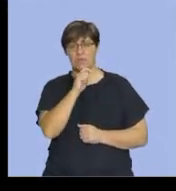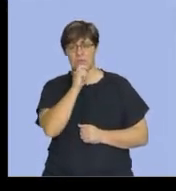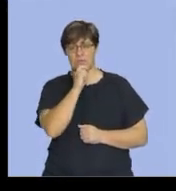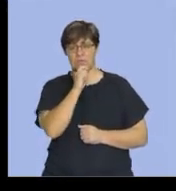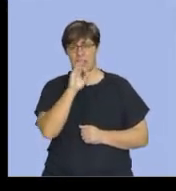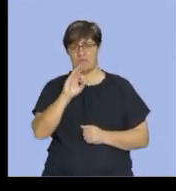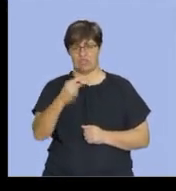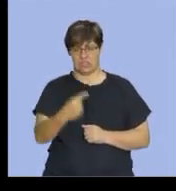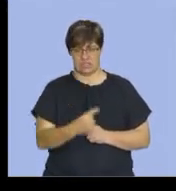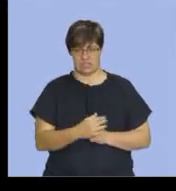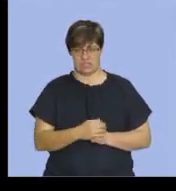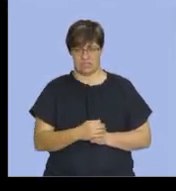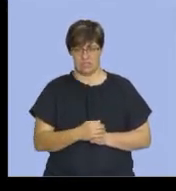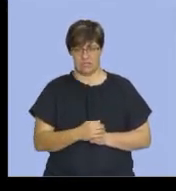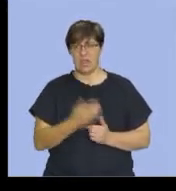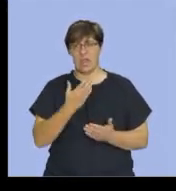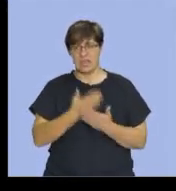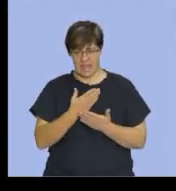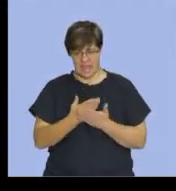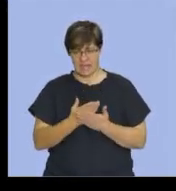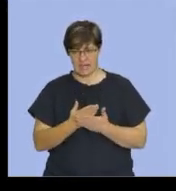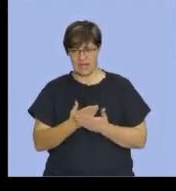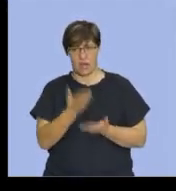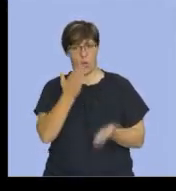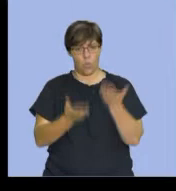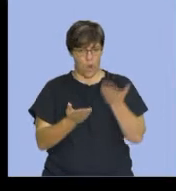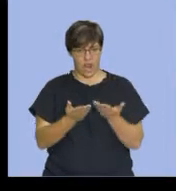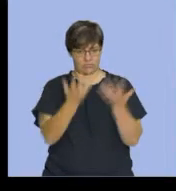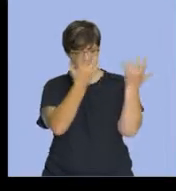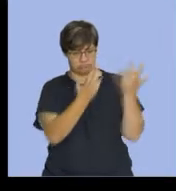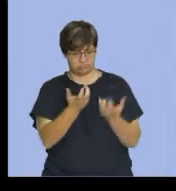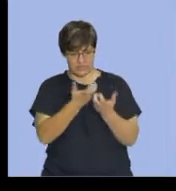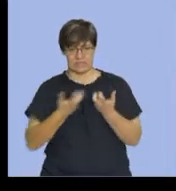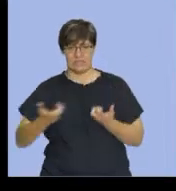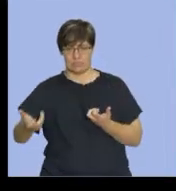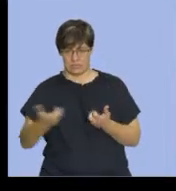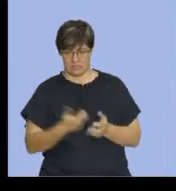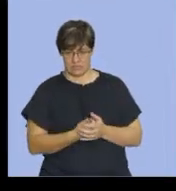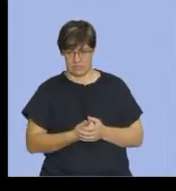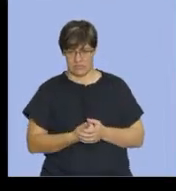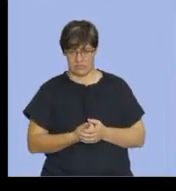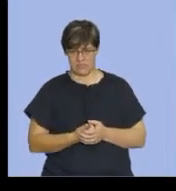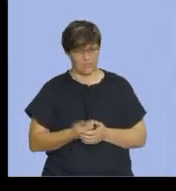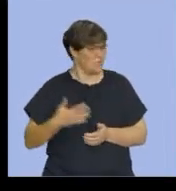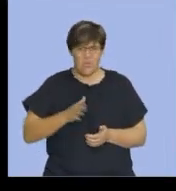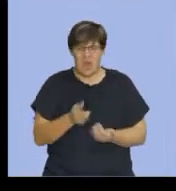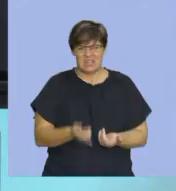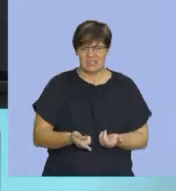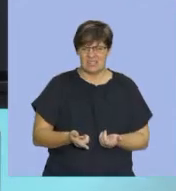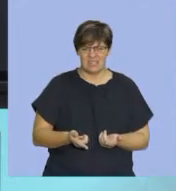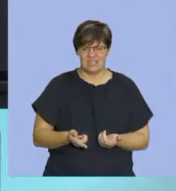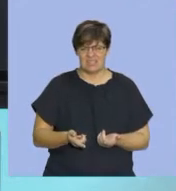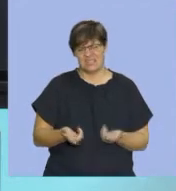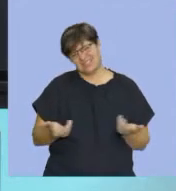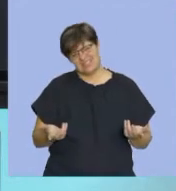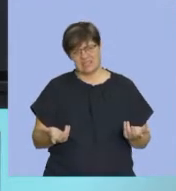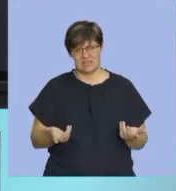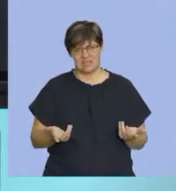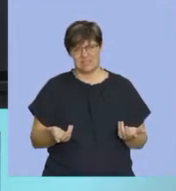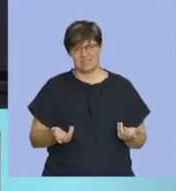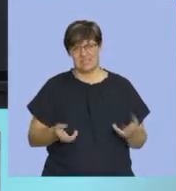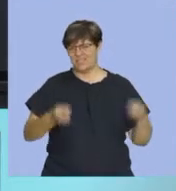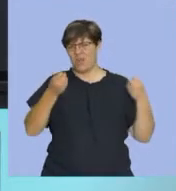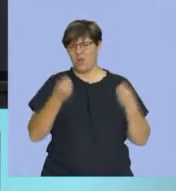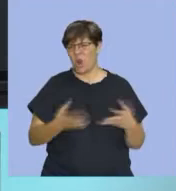FG, I can work out weight separately. But sometimes we don't want to do that because it's